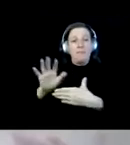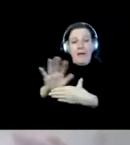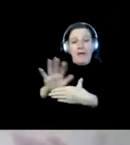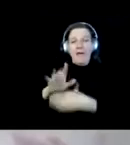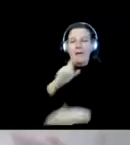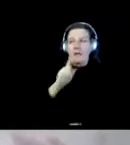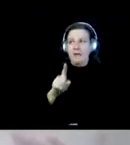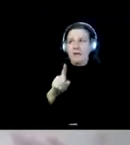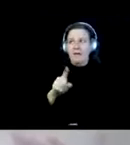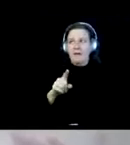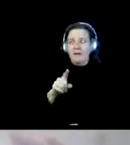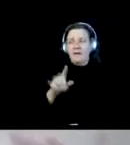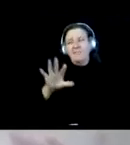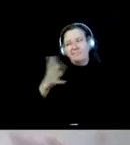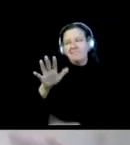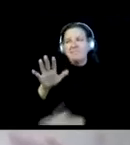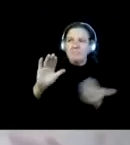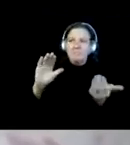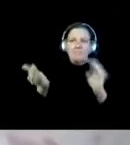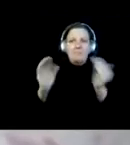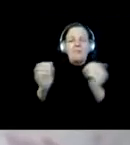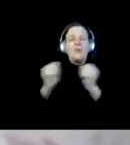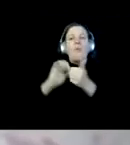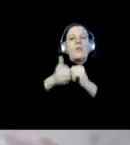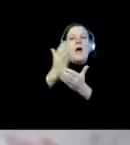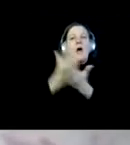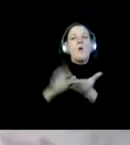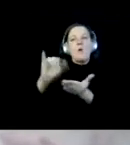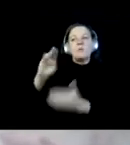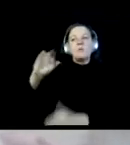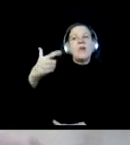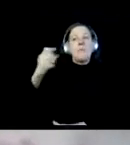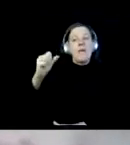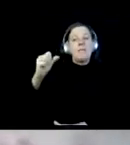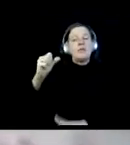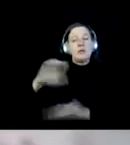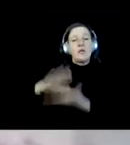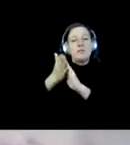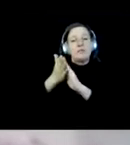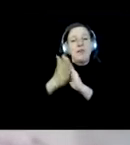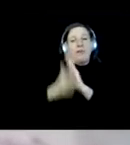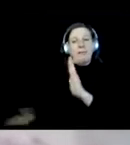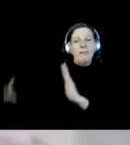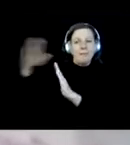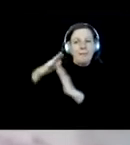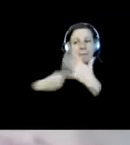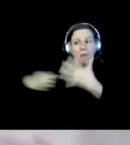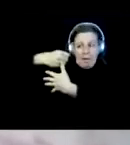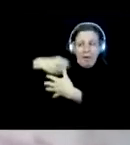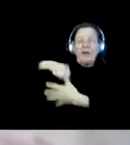of an analogy to the way that some images float to the top and others disappear, and there's kind of a randomness to that, but that's